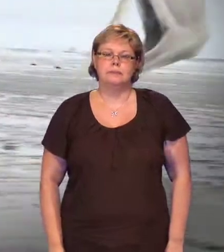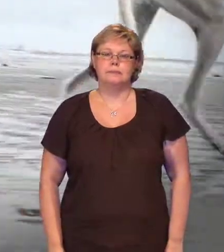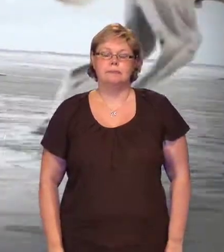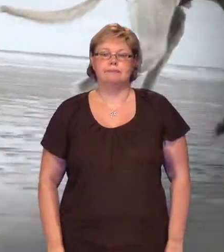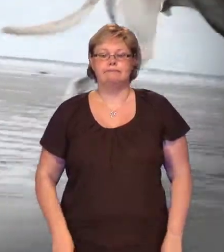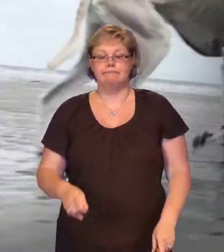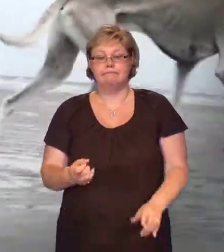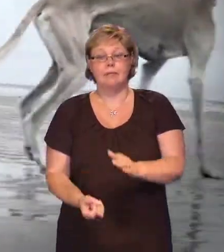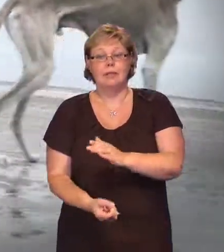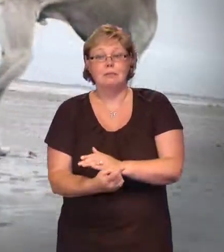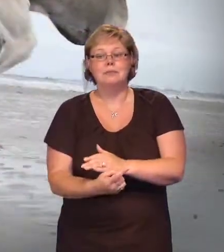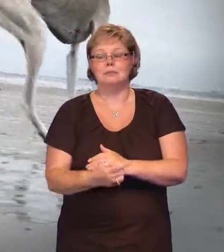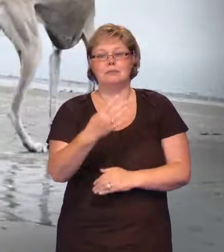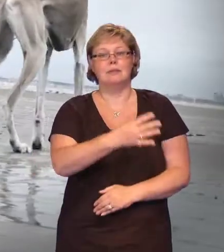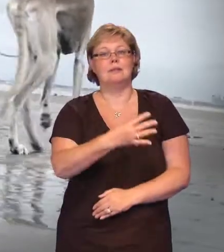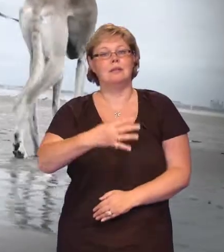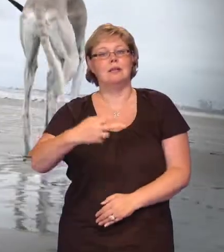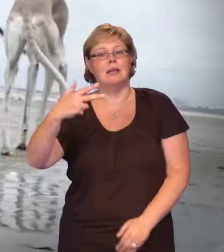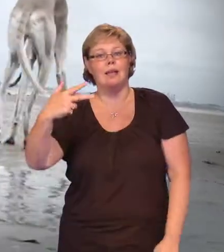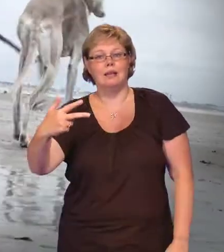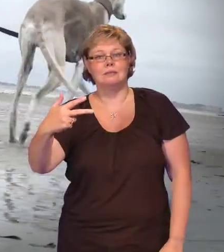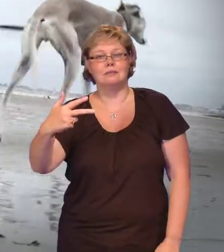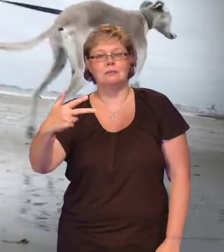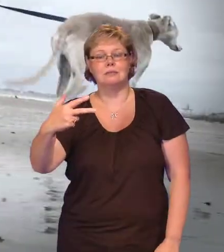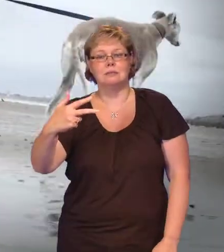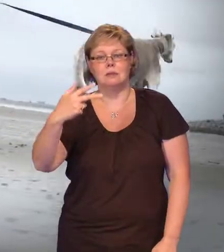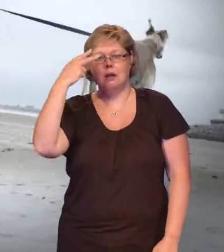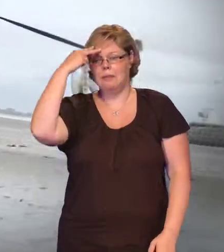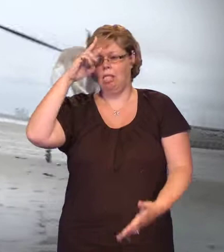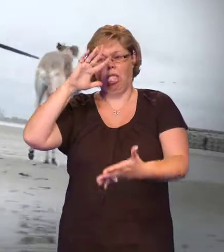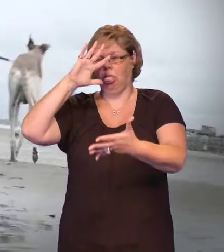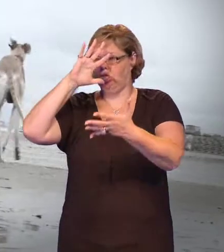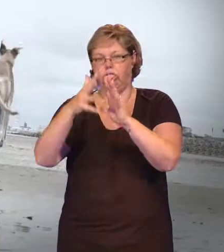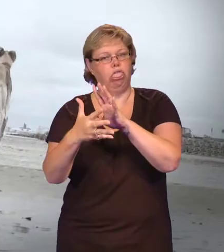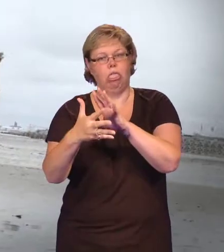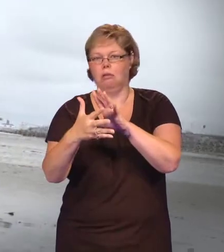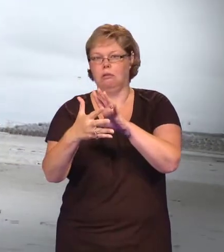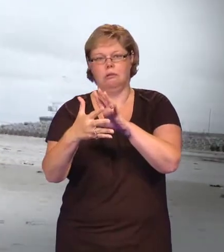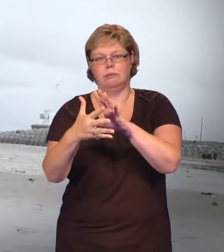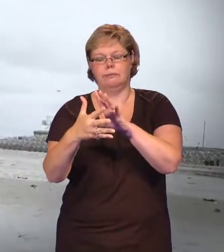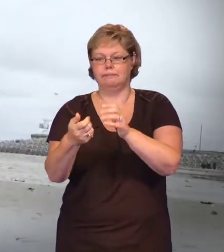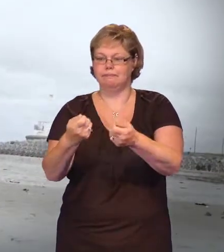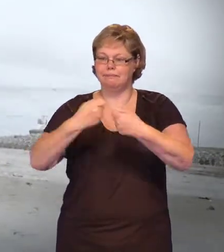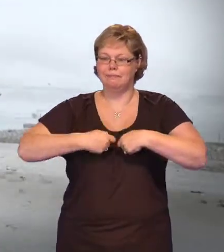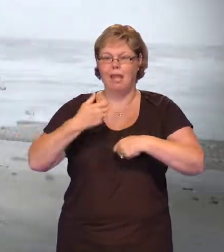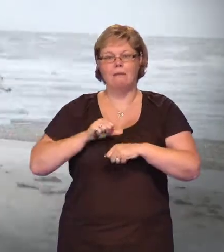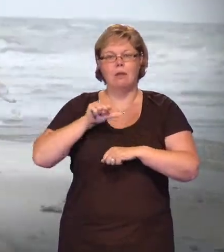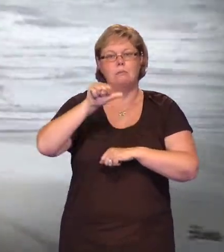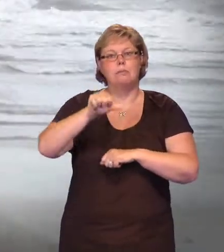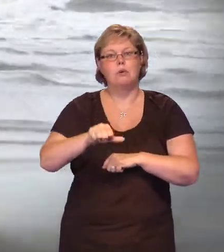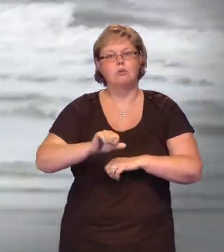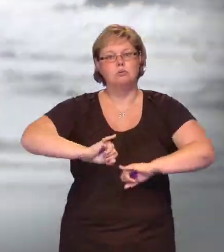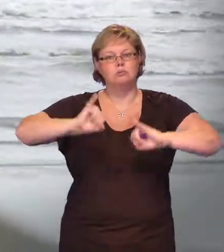Eventually, in 1998, I suffered a serious mental breakdown, which was diagnosed as a post-traumatic stress disorder.